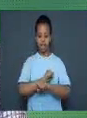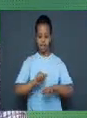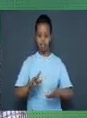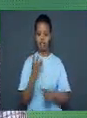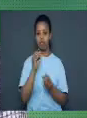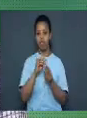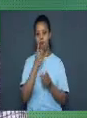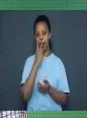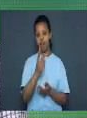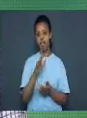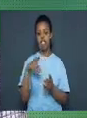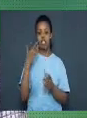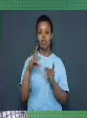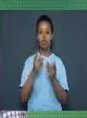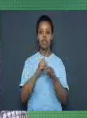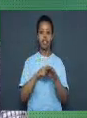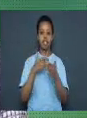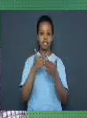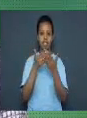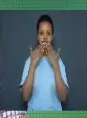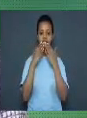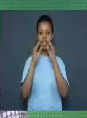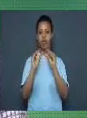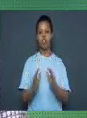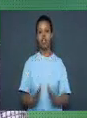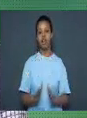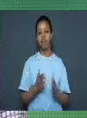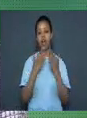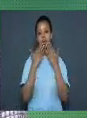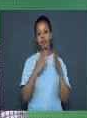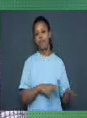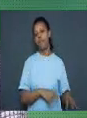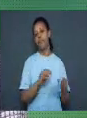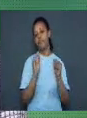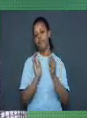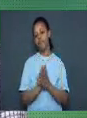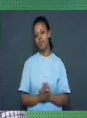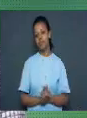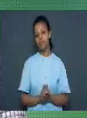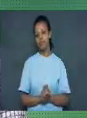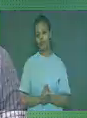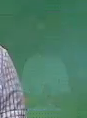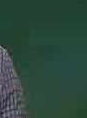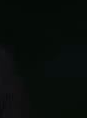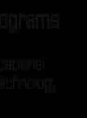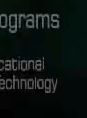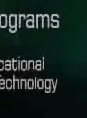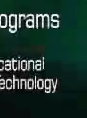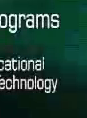and grasslands. Until next lesson, thank you, teacher. Thank you, students.